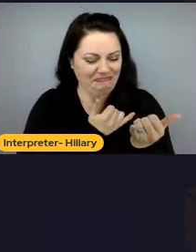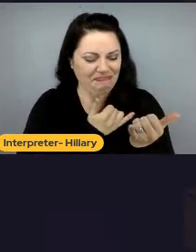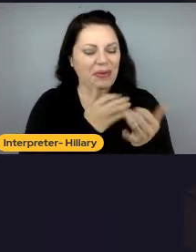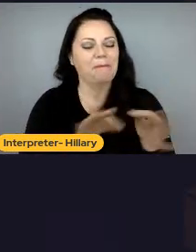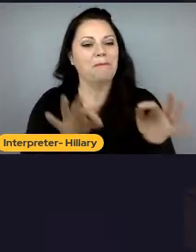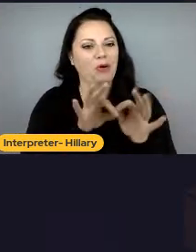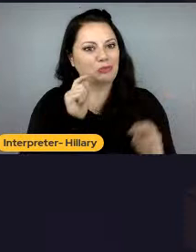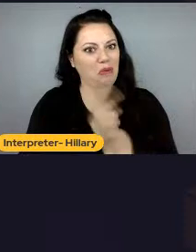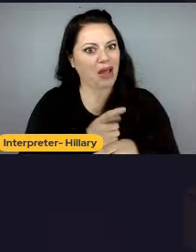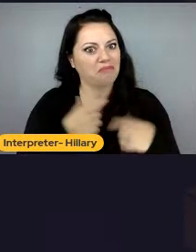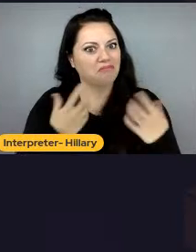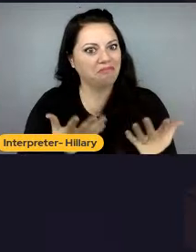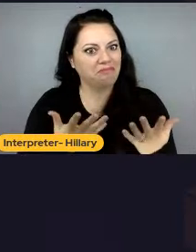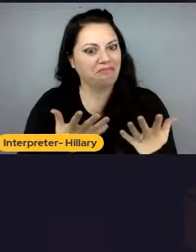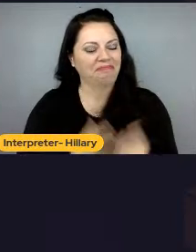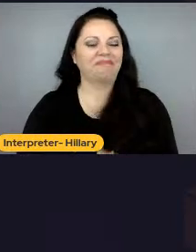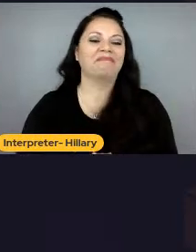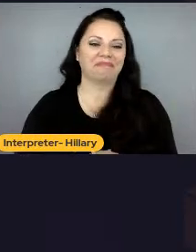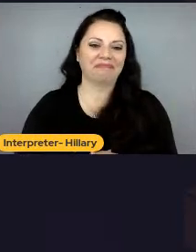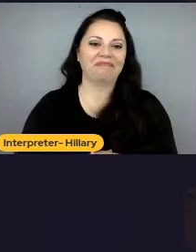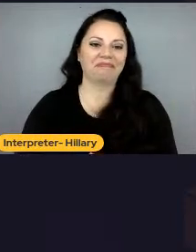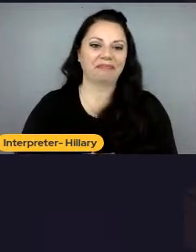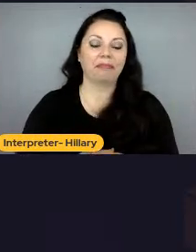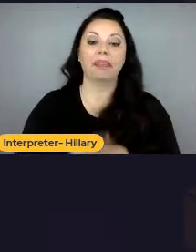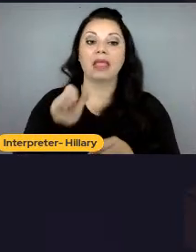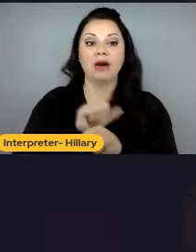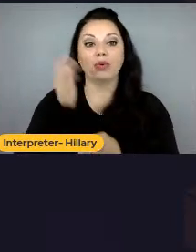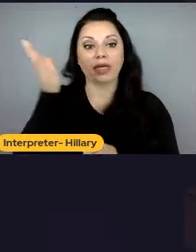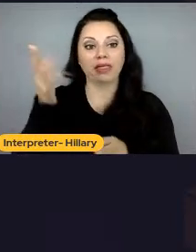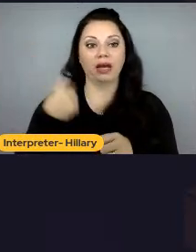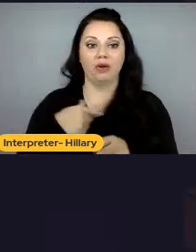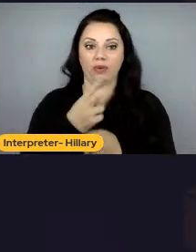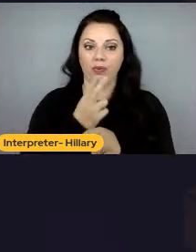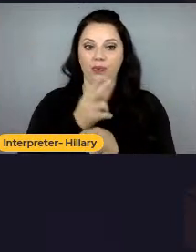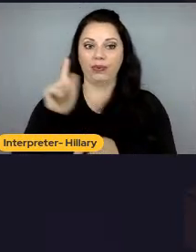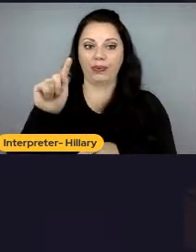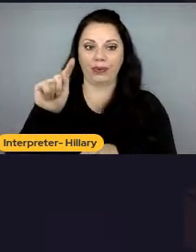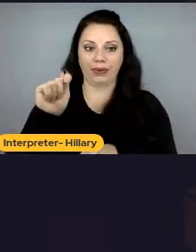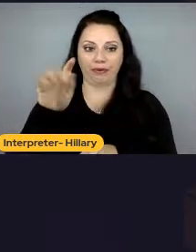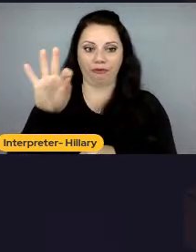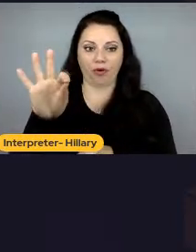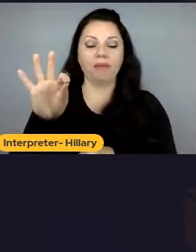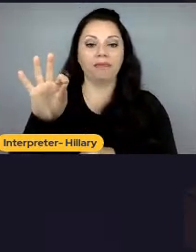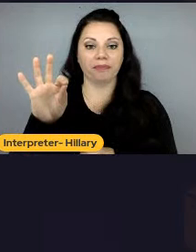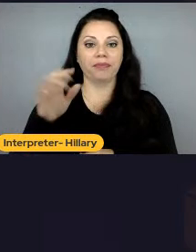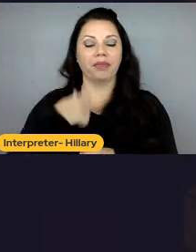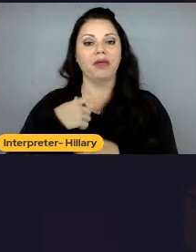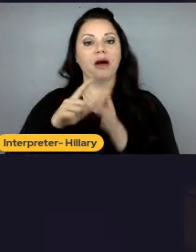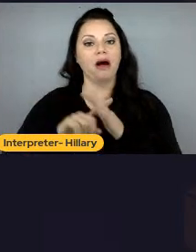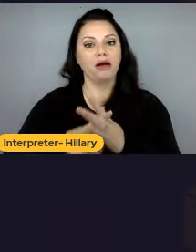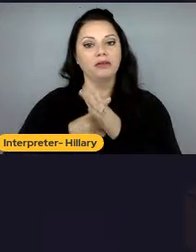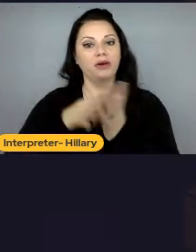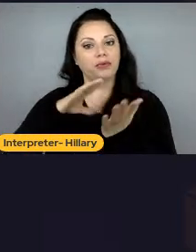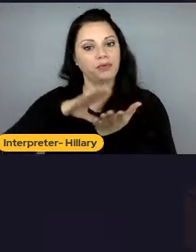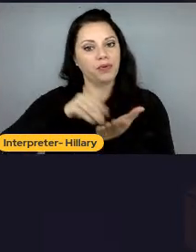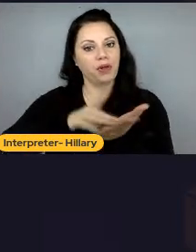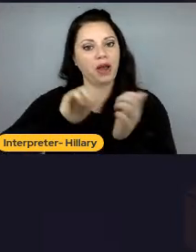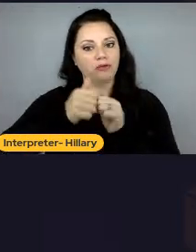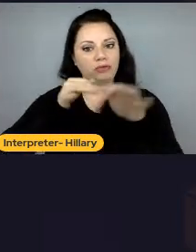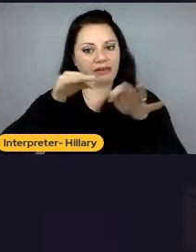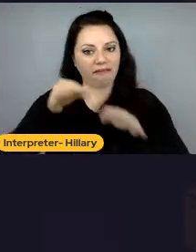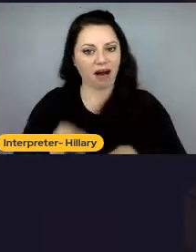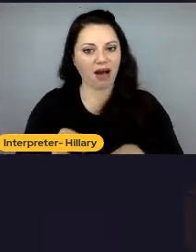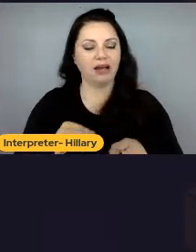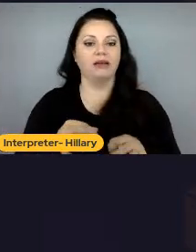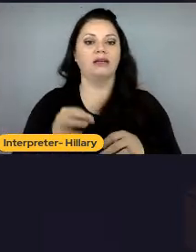right. Well, at work we use Terraform, and while I was really keen to learn how to define infrastructure as code,